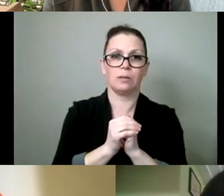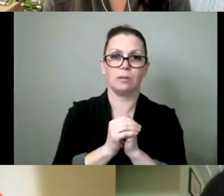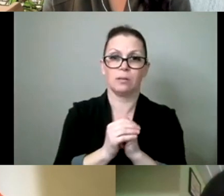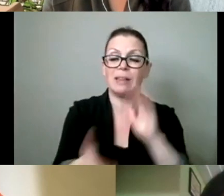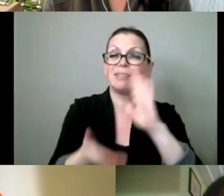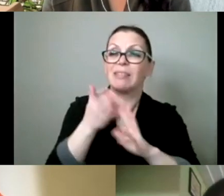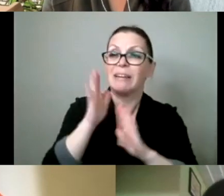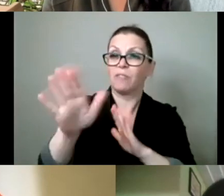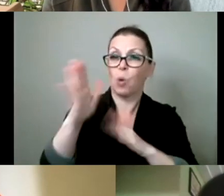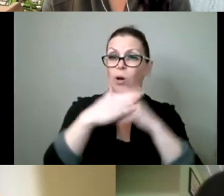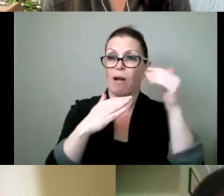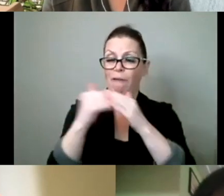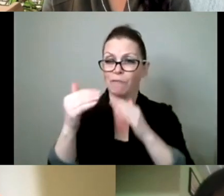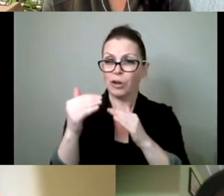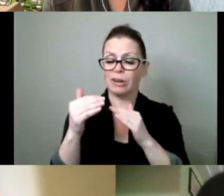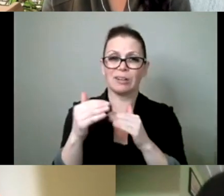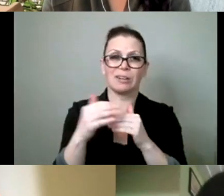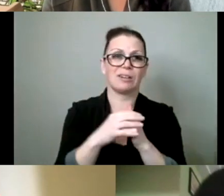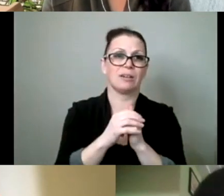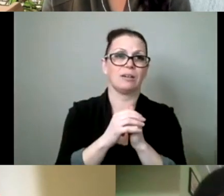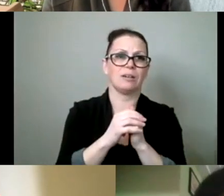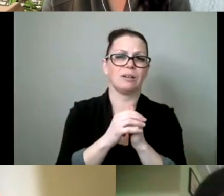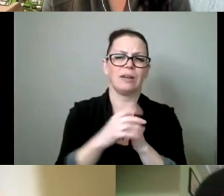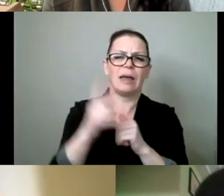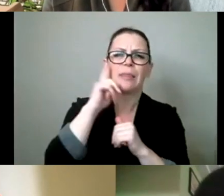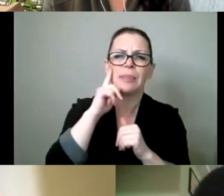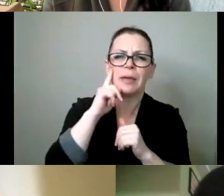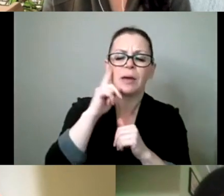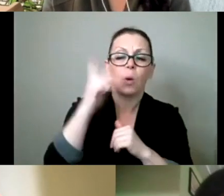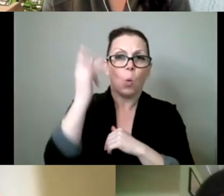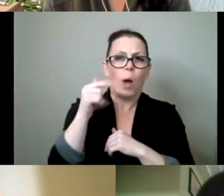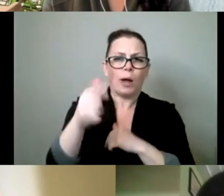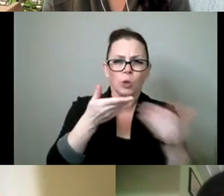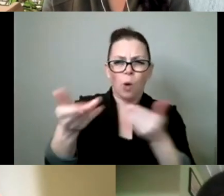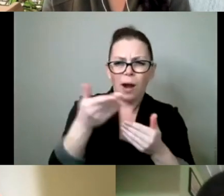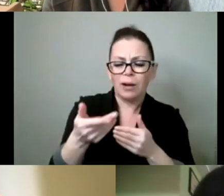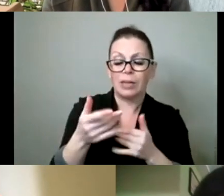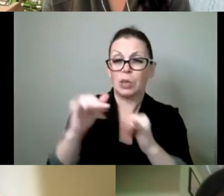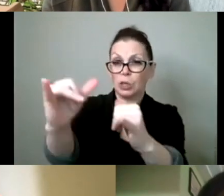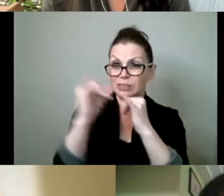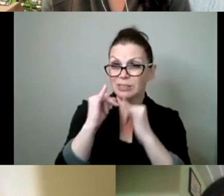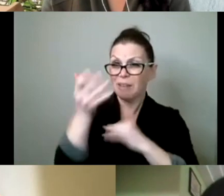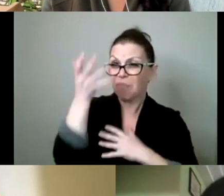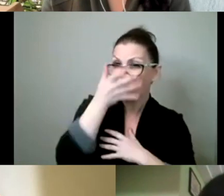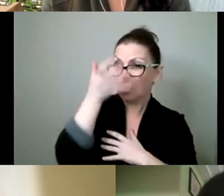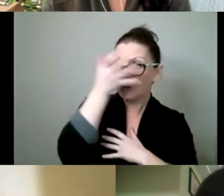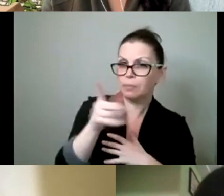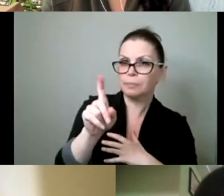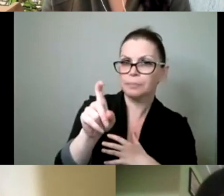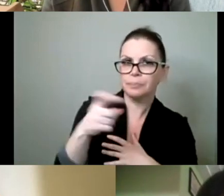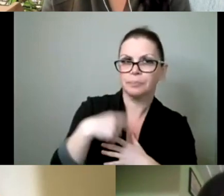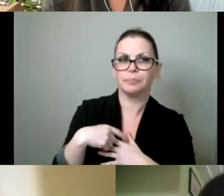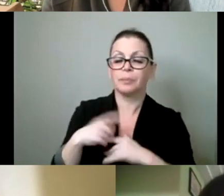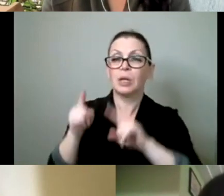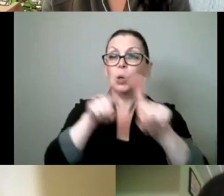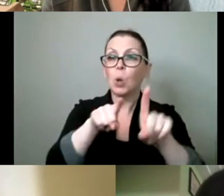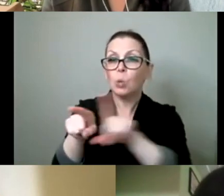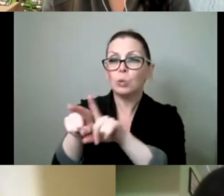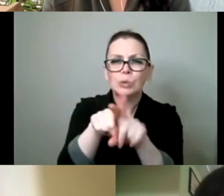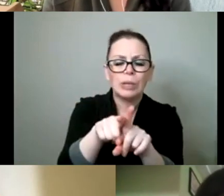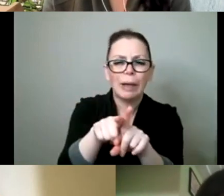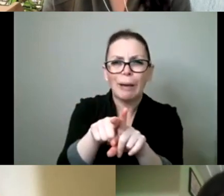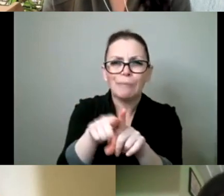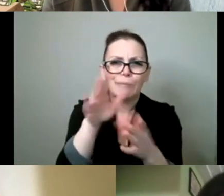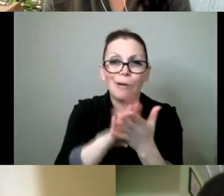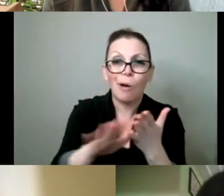zone. Think about why you're hiring, who you're hiring. Do they look like you? Did they go to the same school as you did?